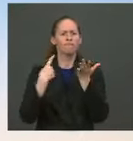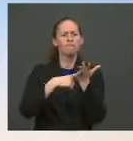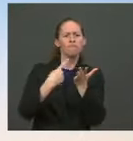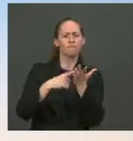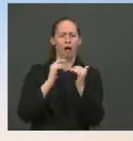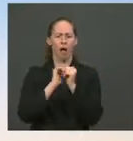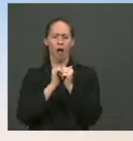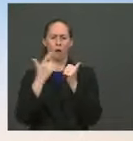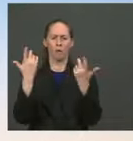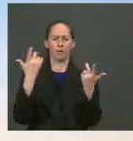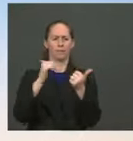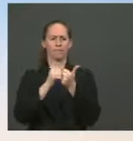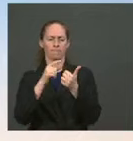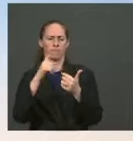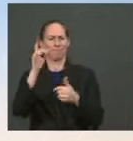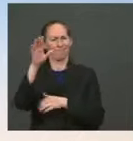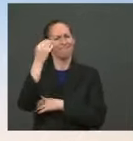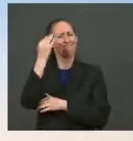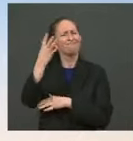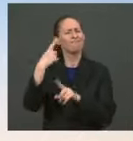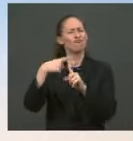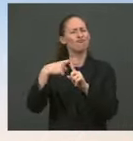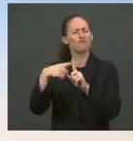we're optimistic.